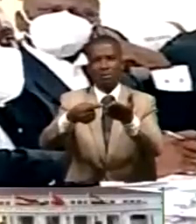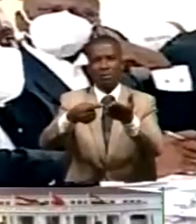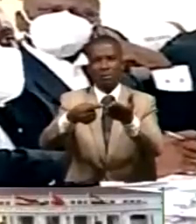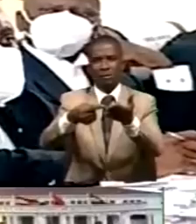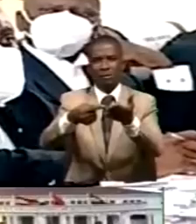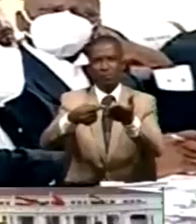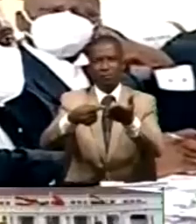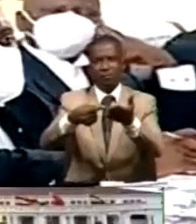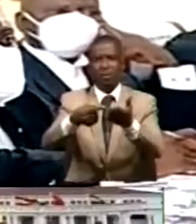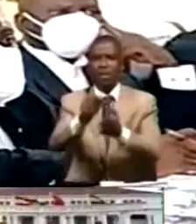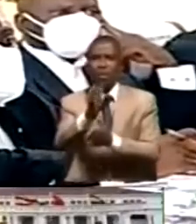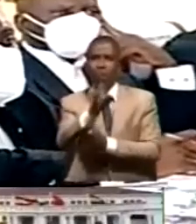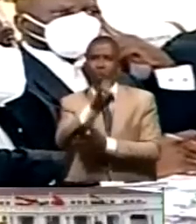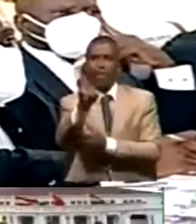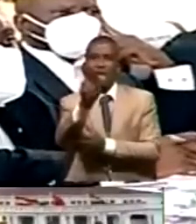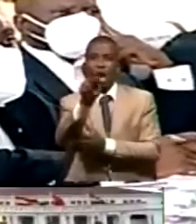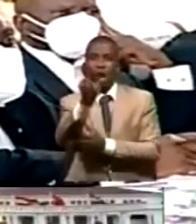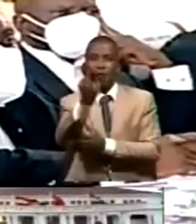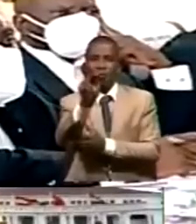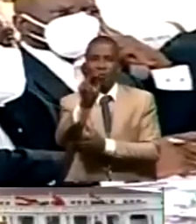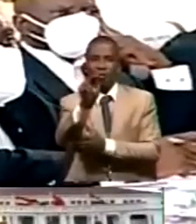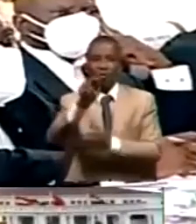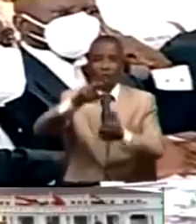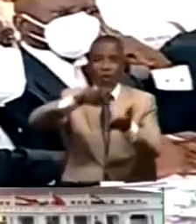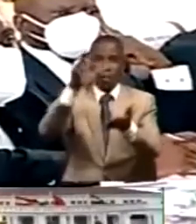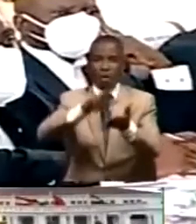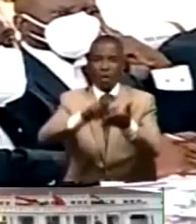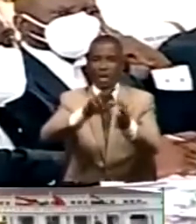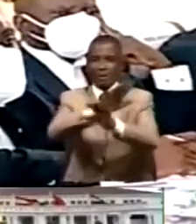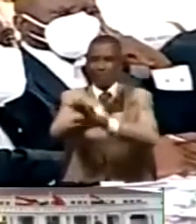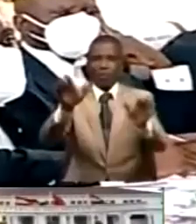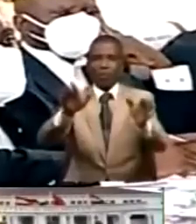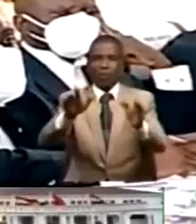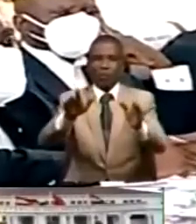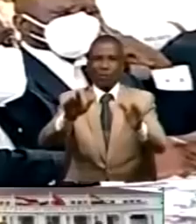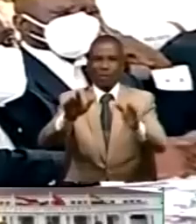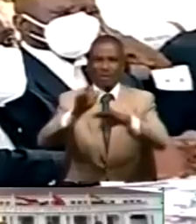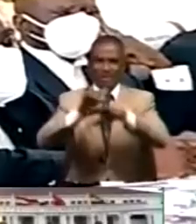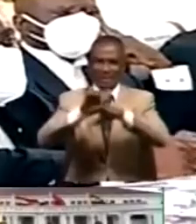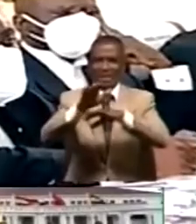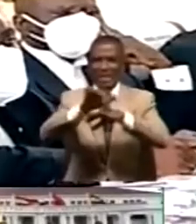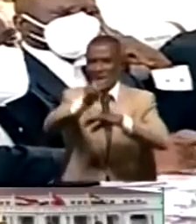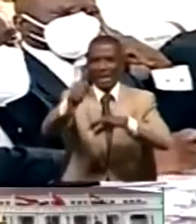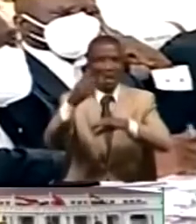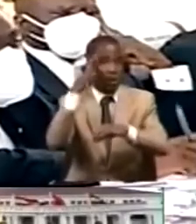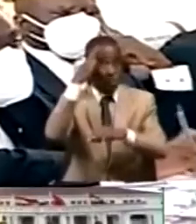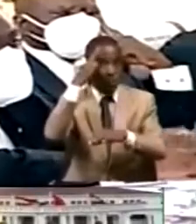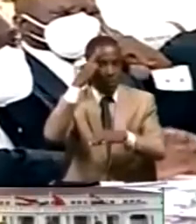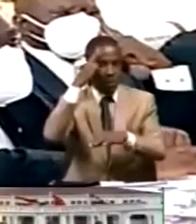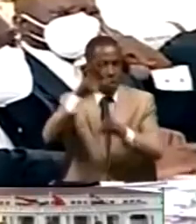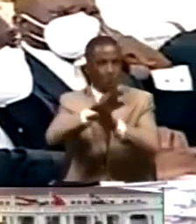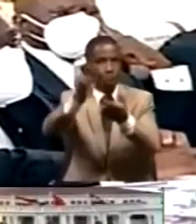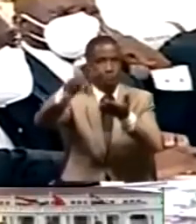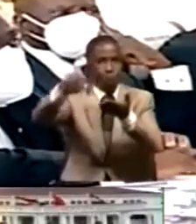Apart from Western North that you certified, they didn't assign any reason on the right